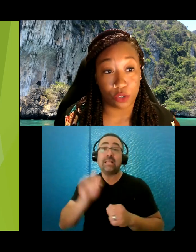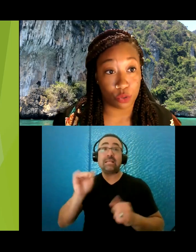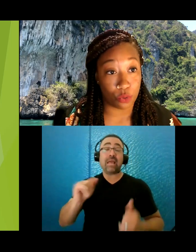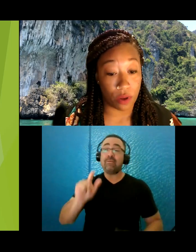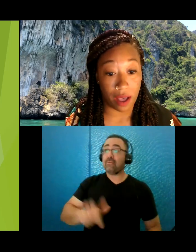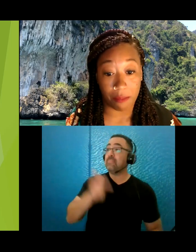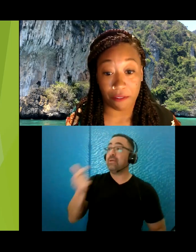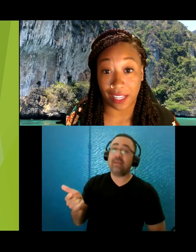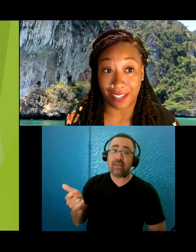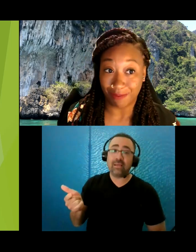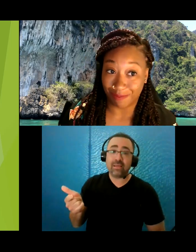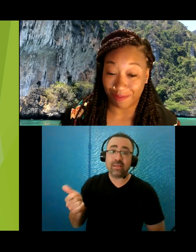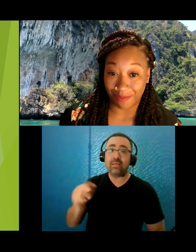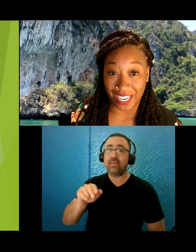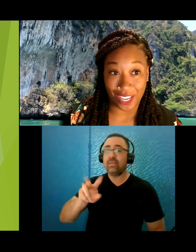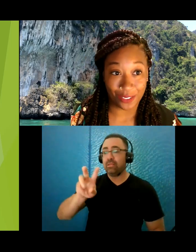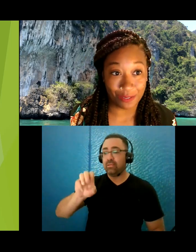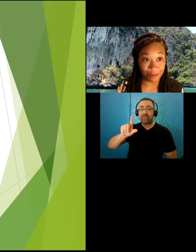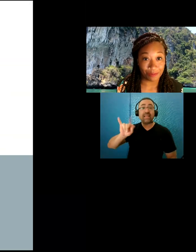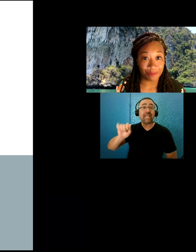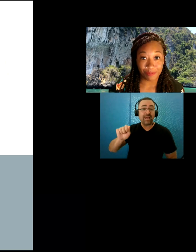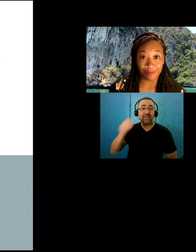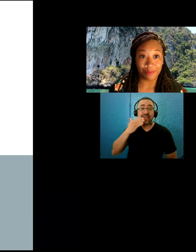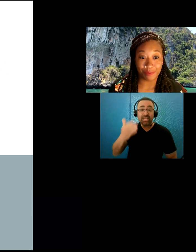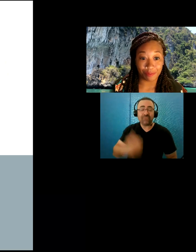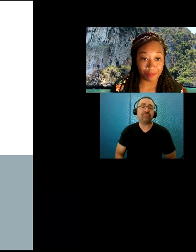over to Felia. Thank you.